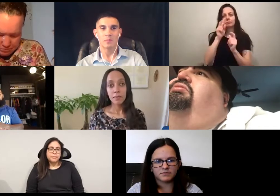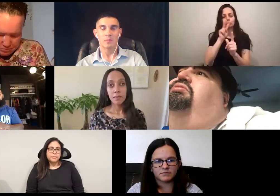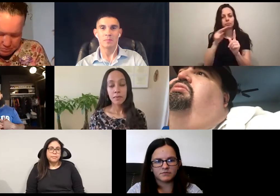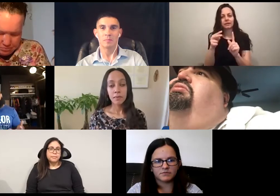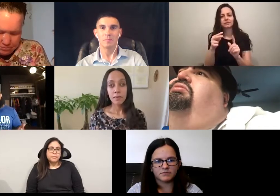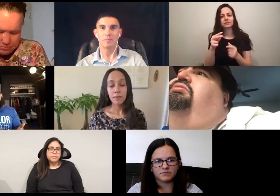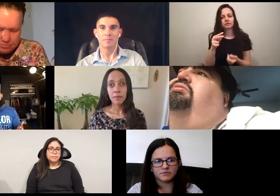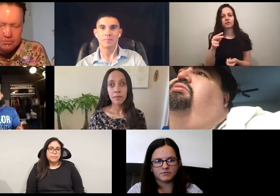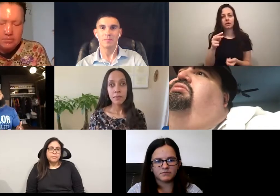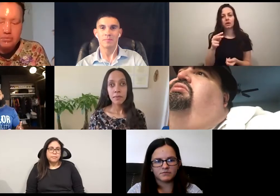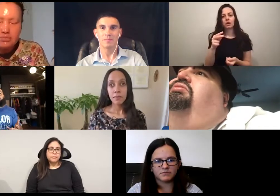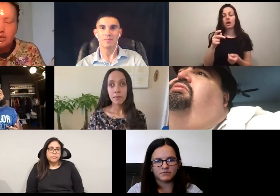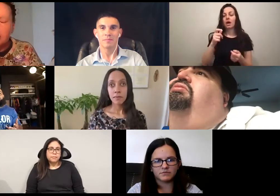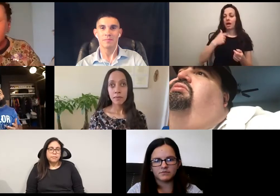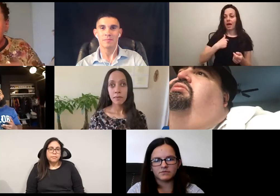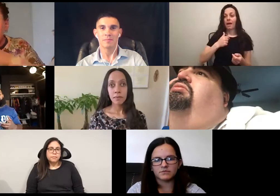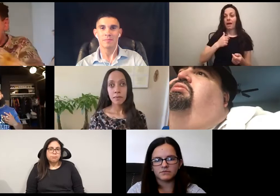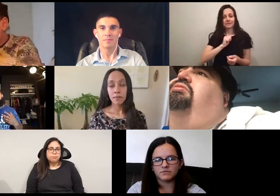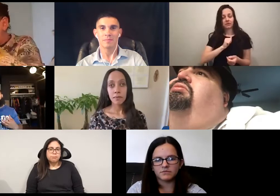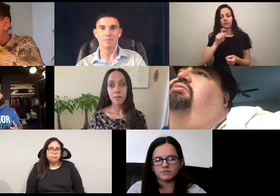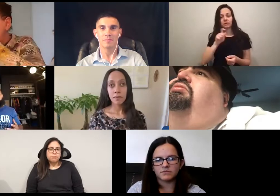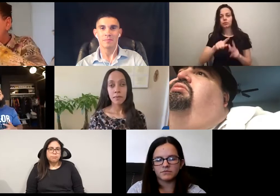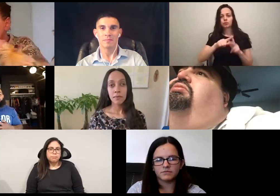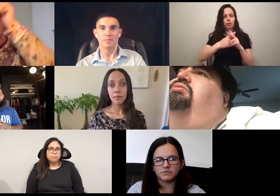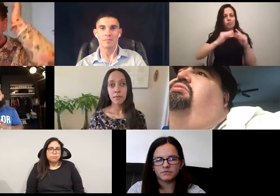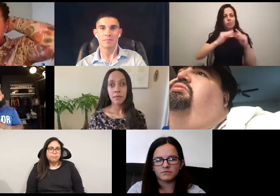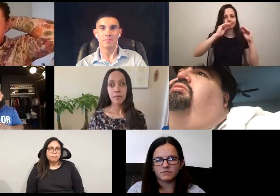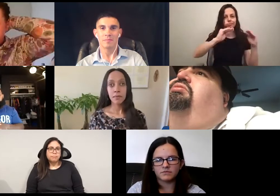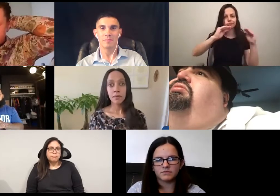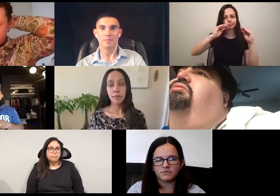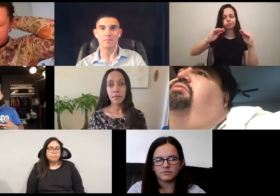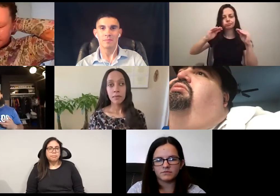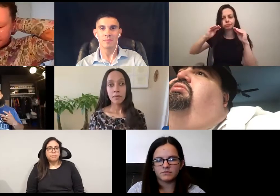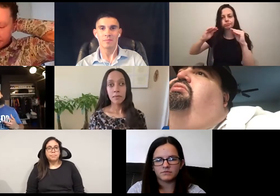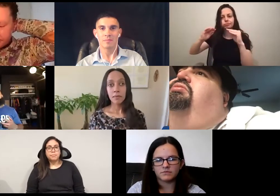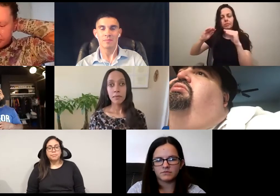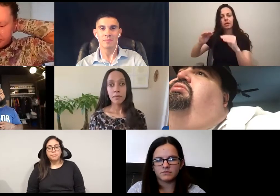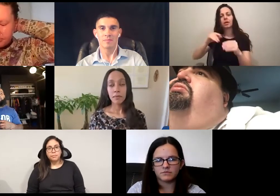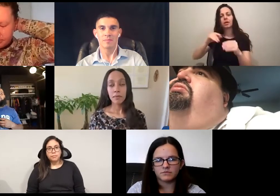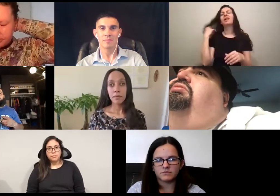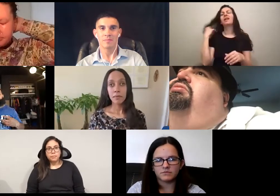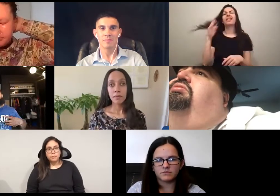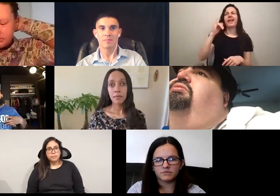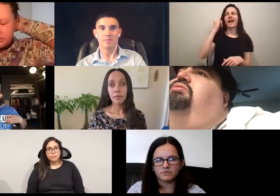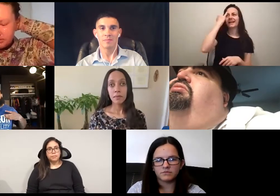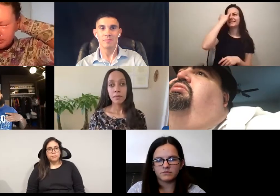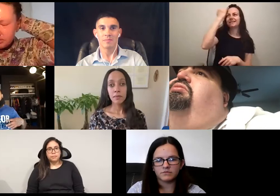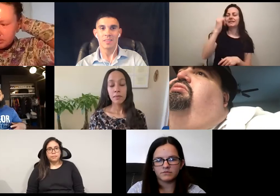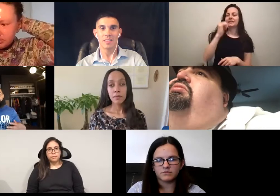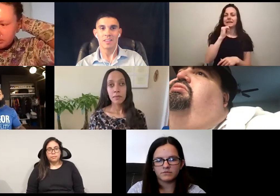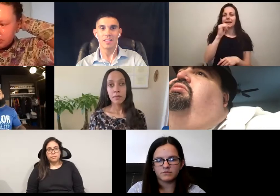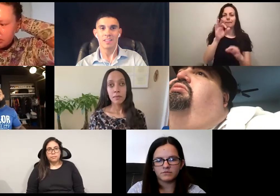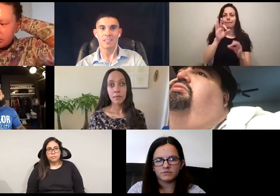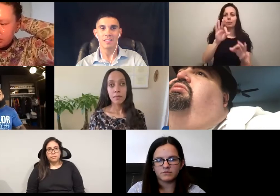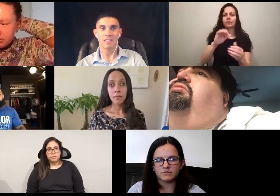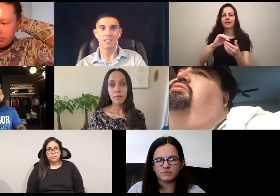able to start to educate people as well. So I think that when we talk about the imperfect ally, it's the person